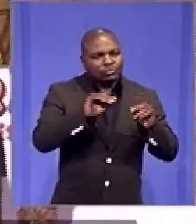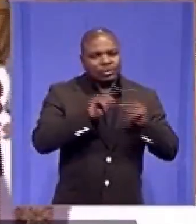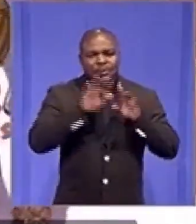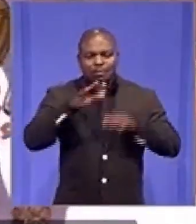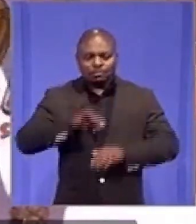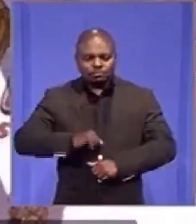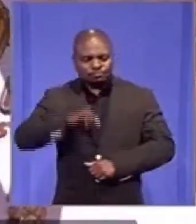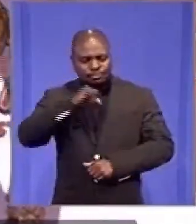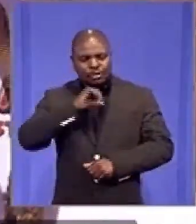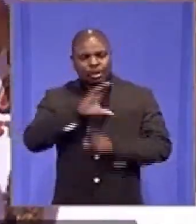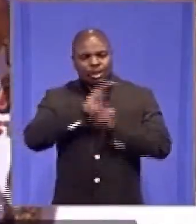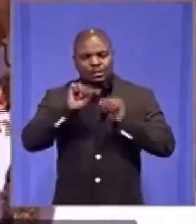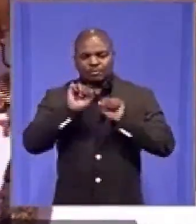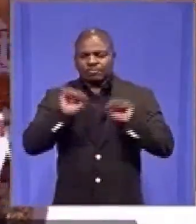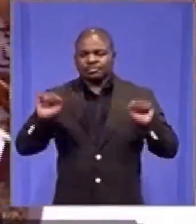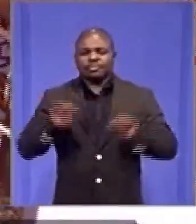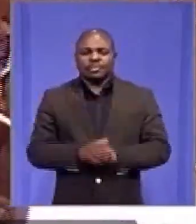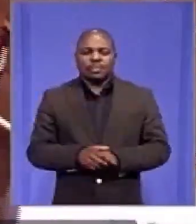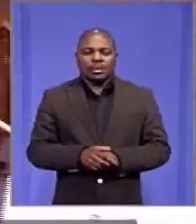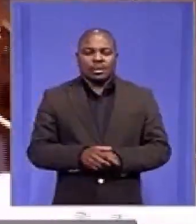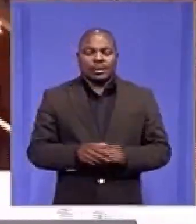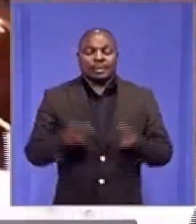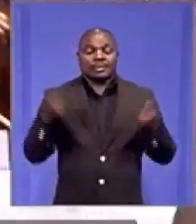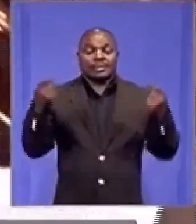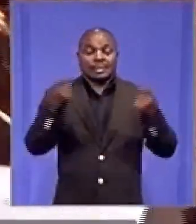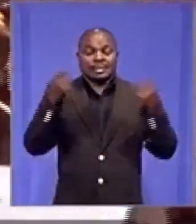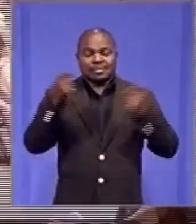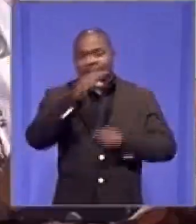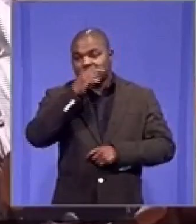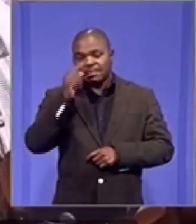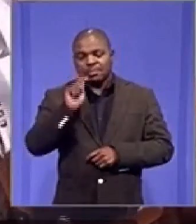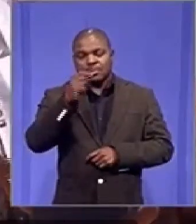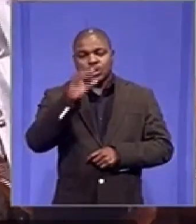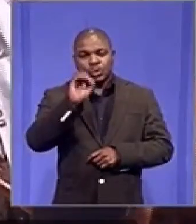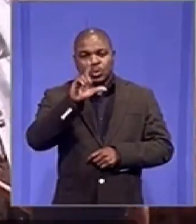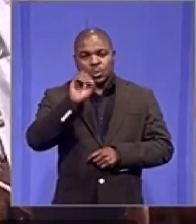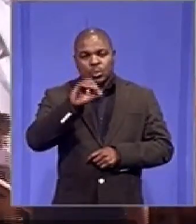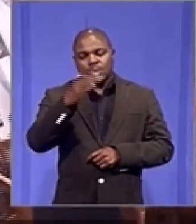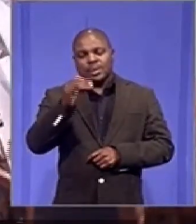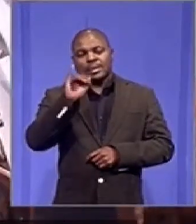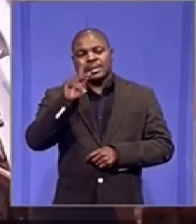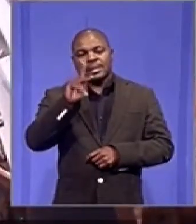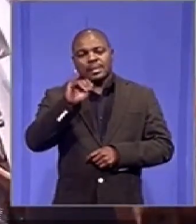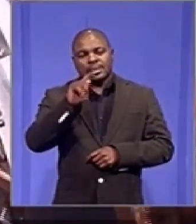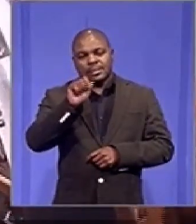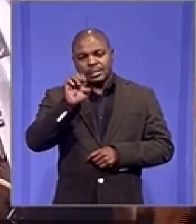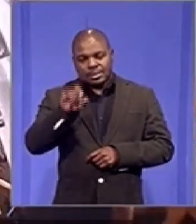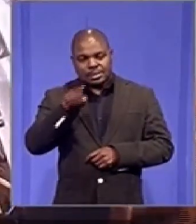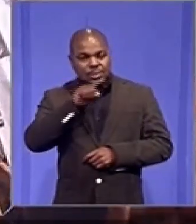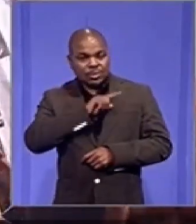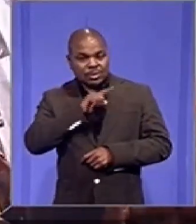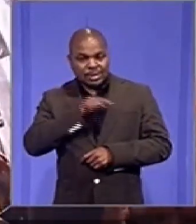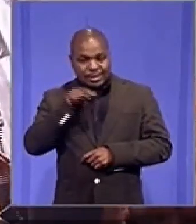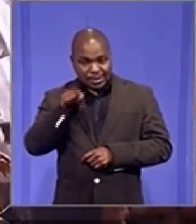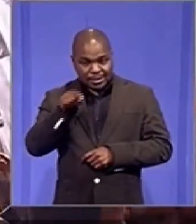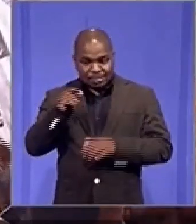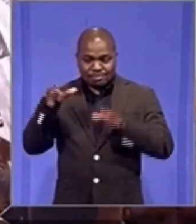ka segabone. Moletlo wa rona re o beletse ka leina le la Tholo Ikitse. Tota re raya gore morafe o wa